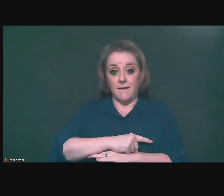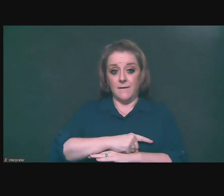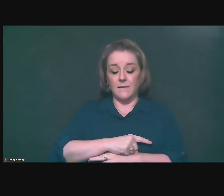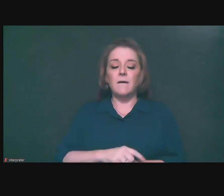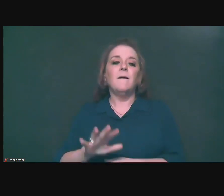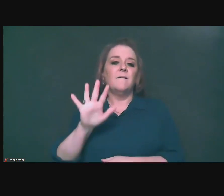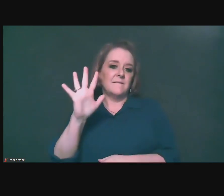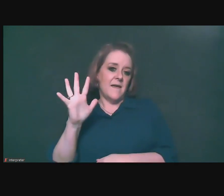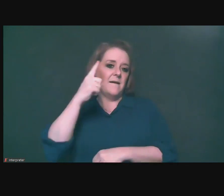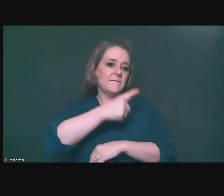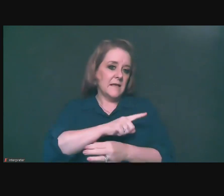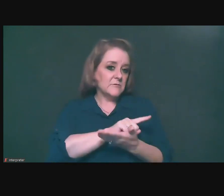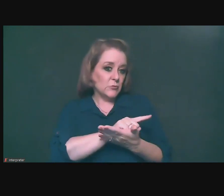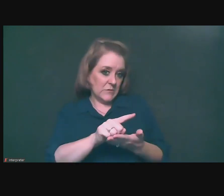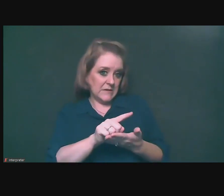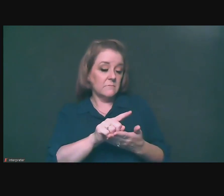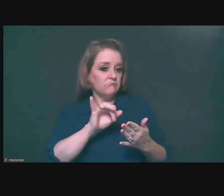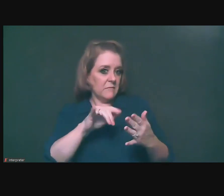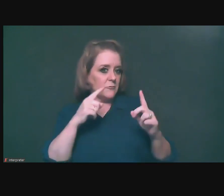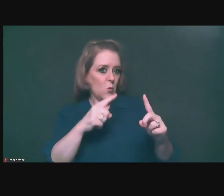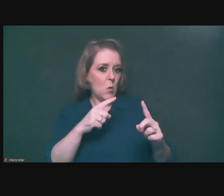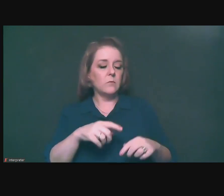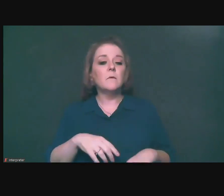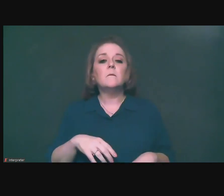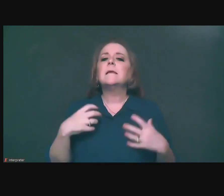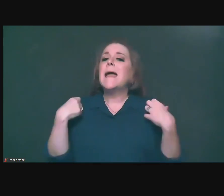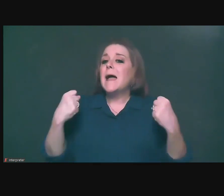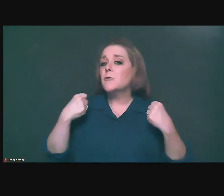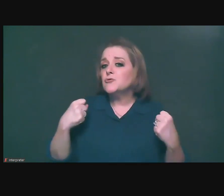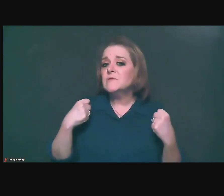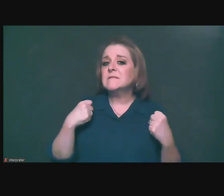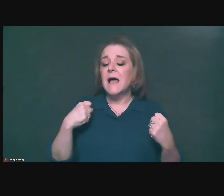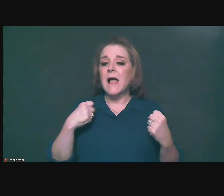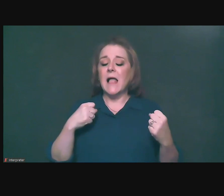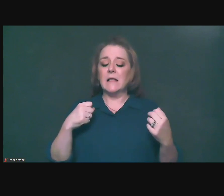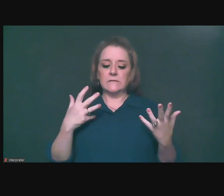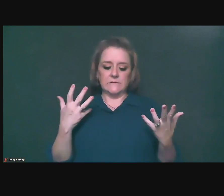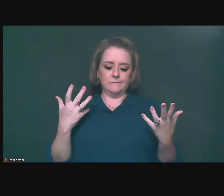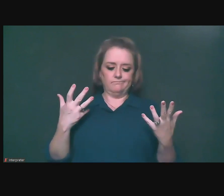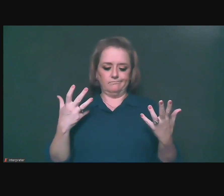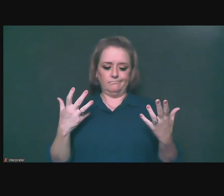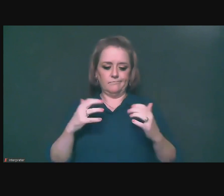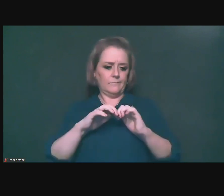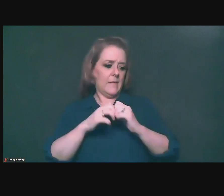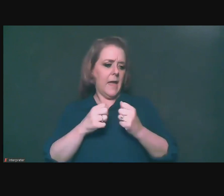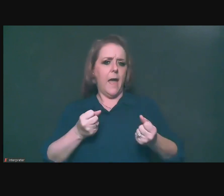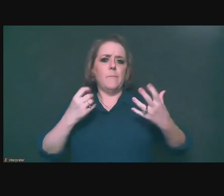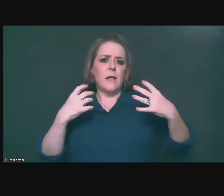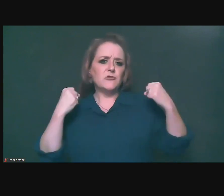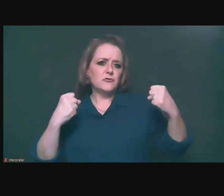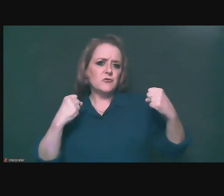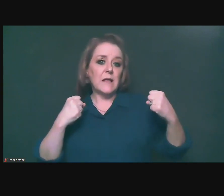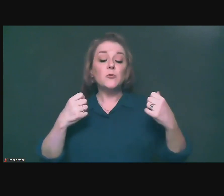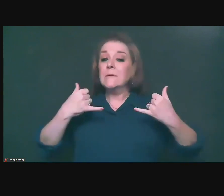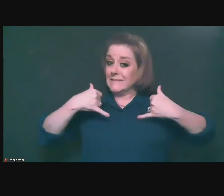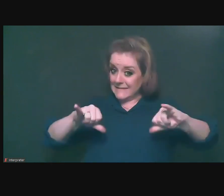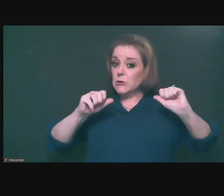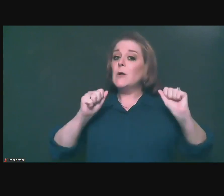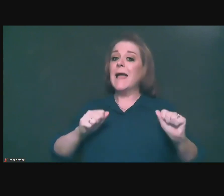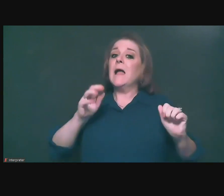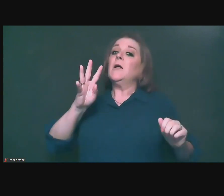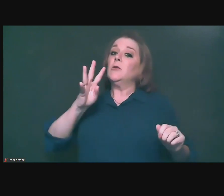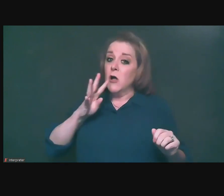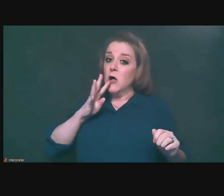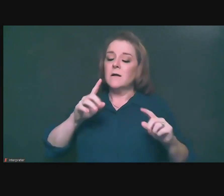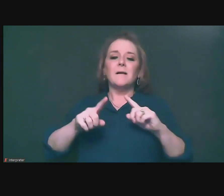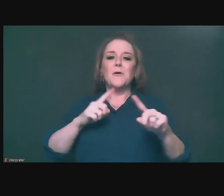day, 5 days a week at an exercise exertion level where you could talk, but you can't sing. Now,